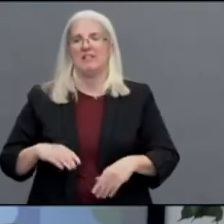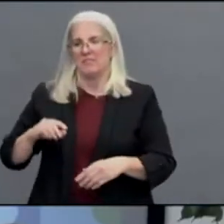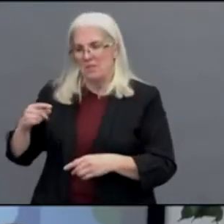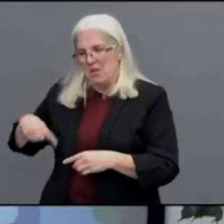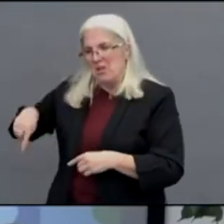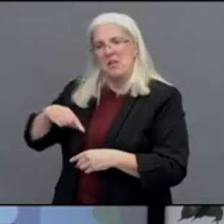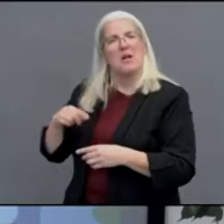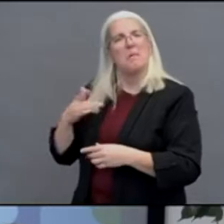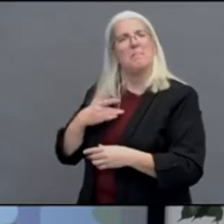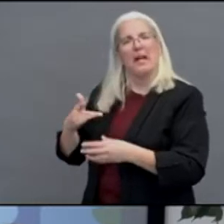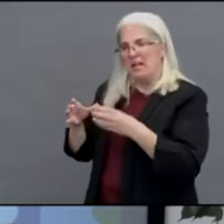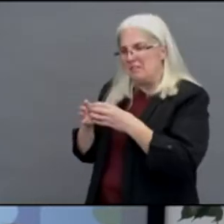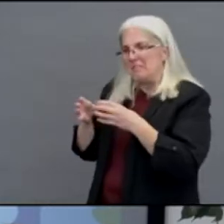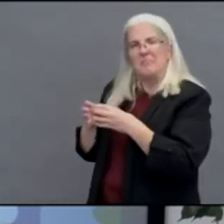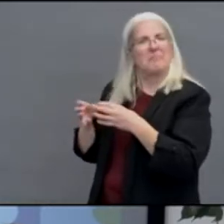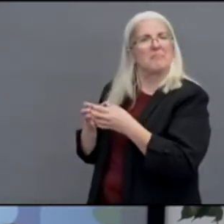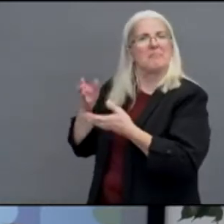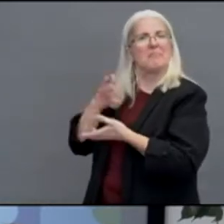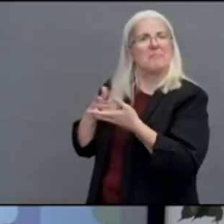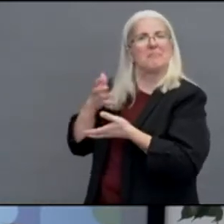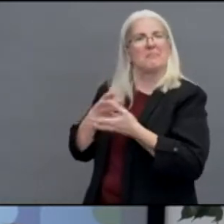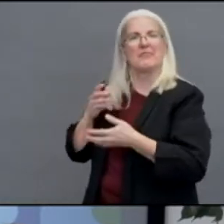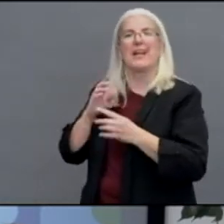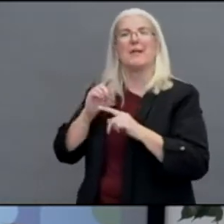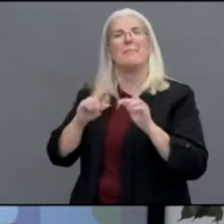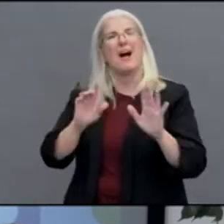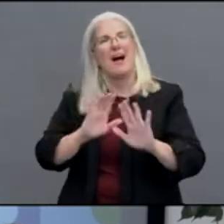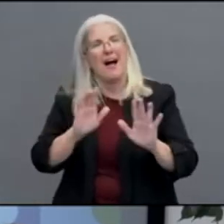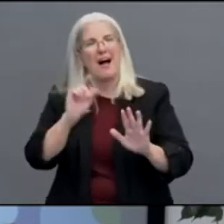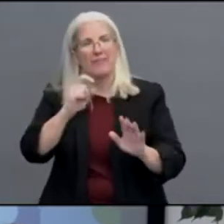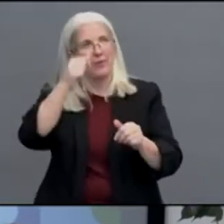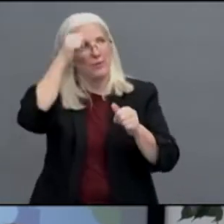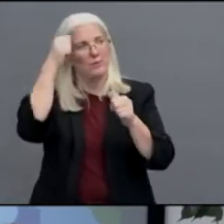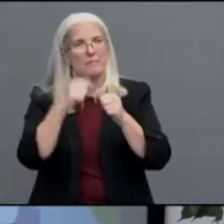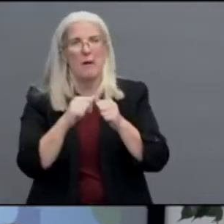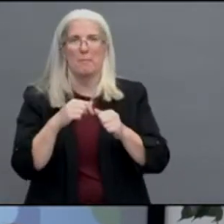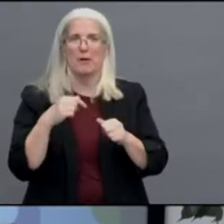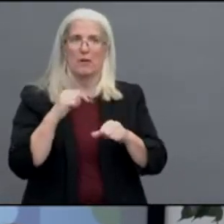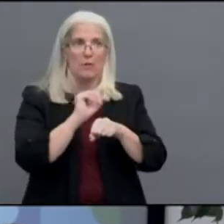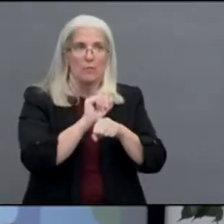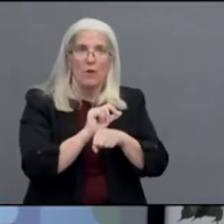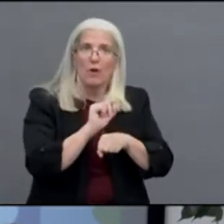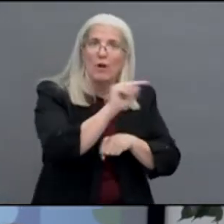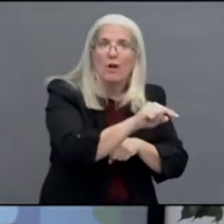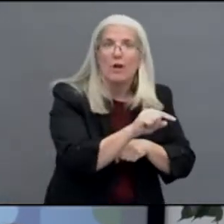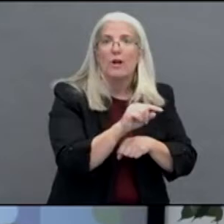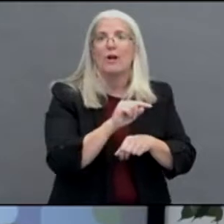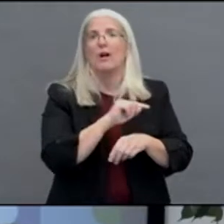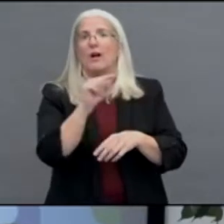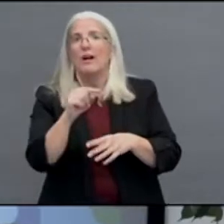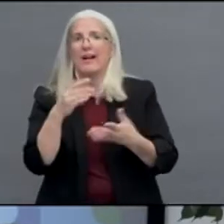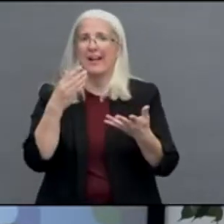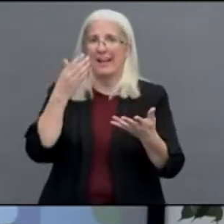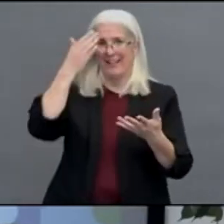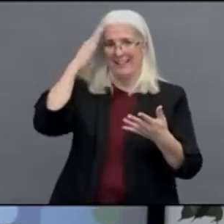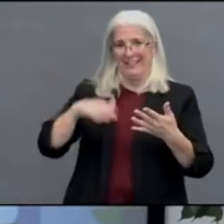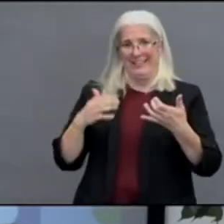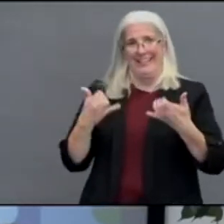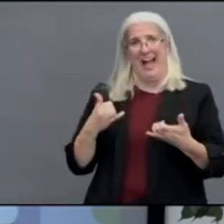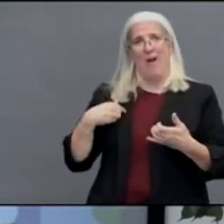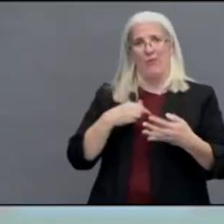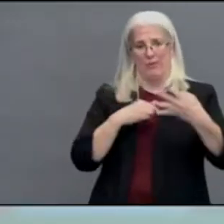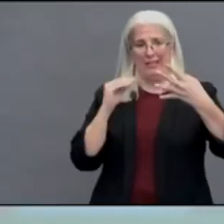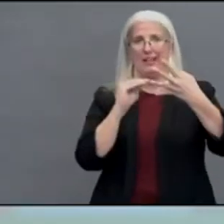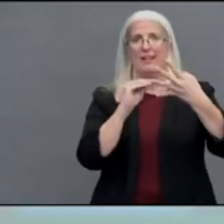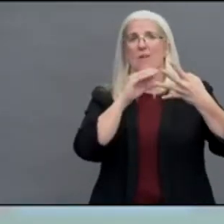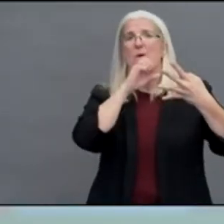seeing that we're advancing to, now that we are in the orange tier, and, hopefully in the near future, we'll be in the yellow tier, we want